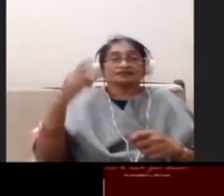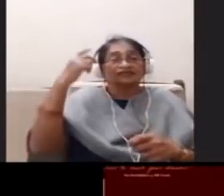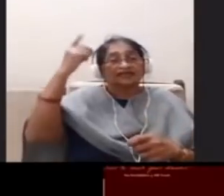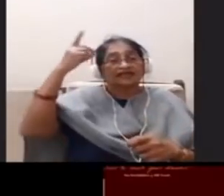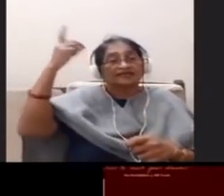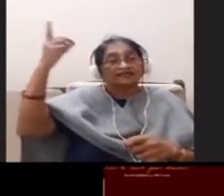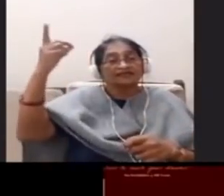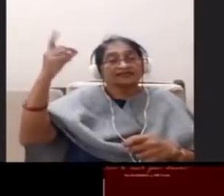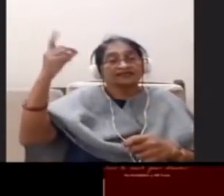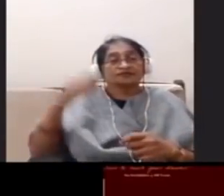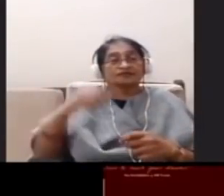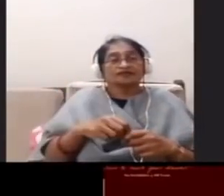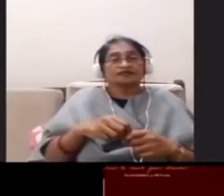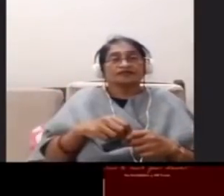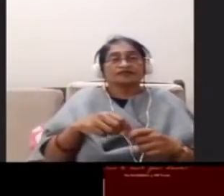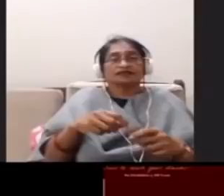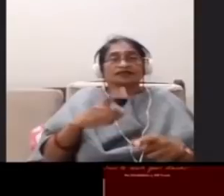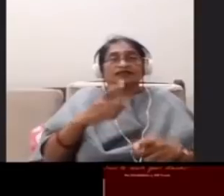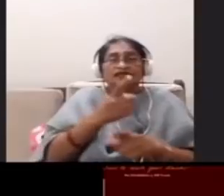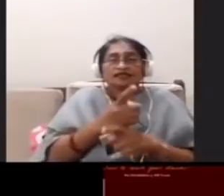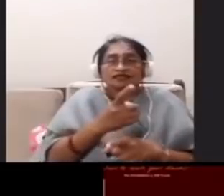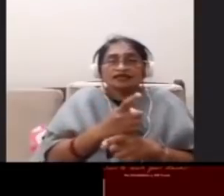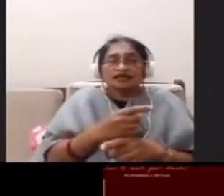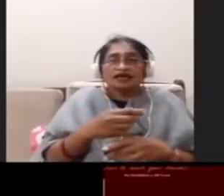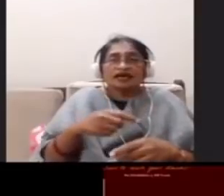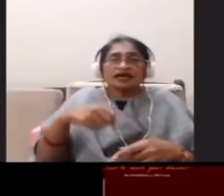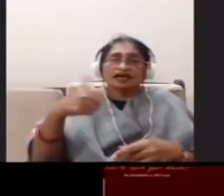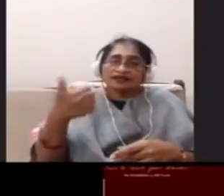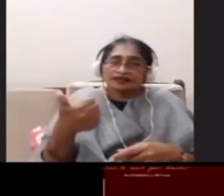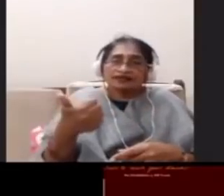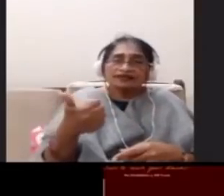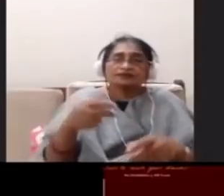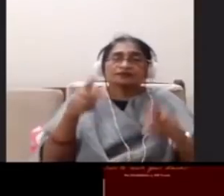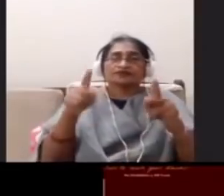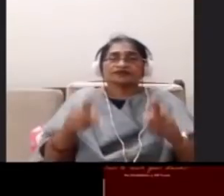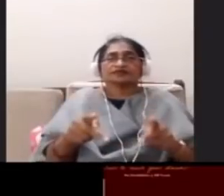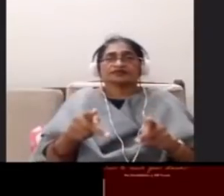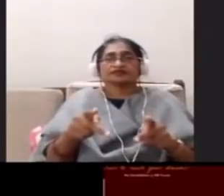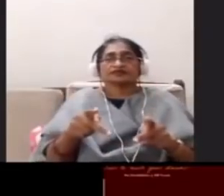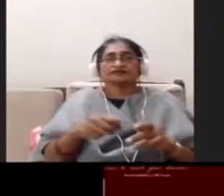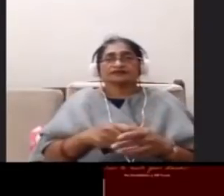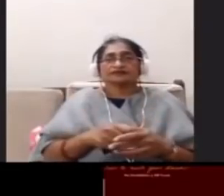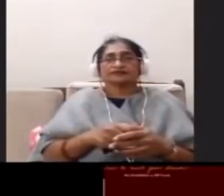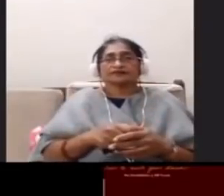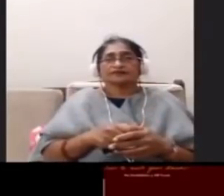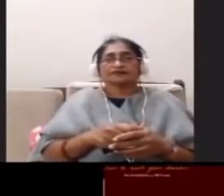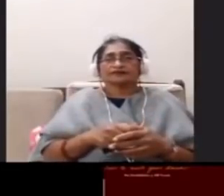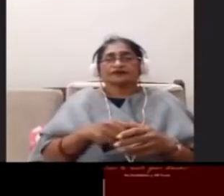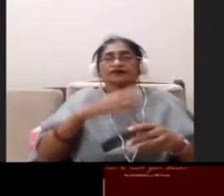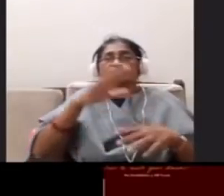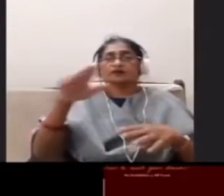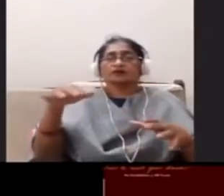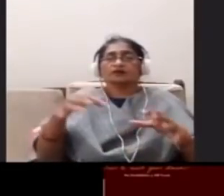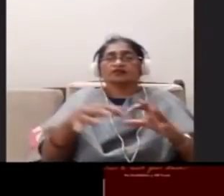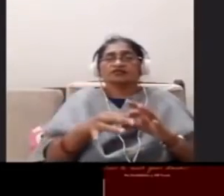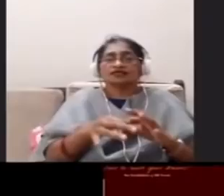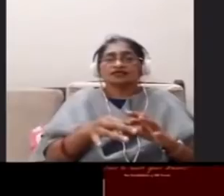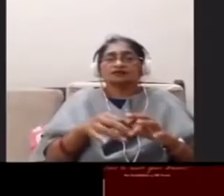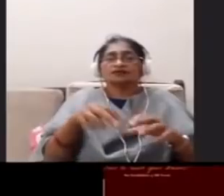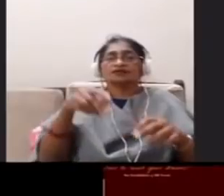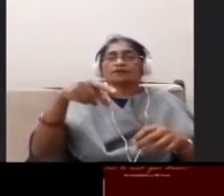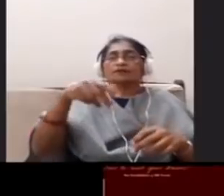and as you rightly said, when you were introducing another guest who's involved with Paralympics and